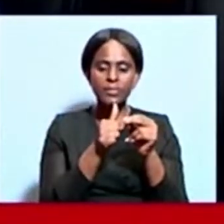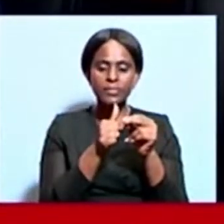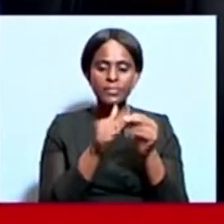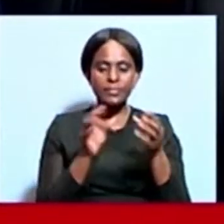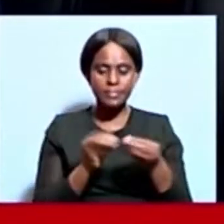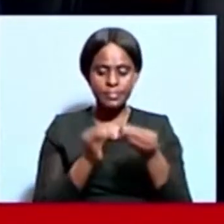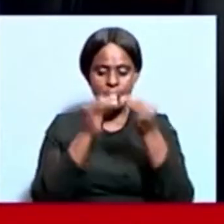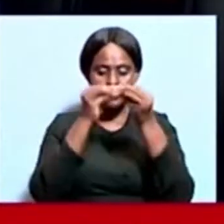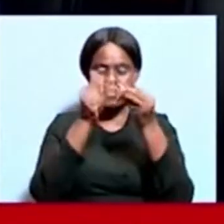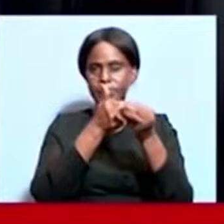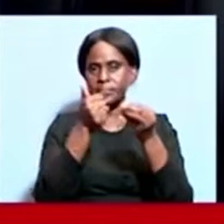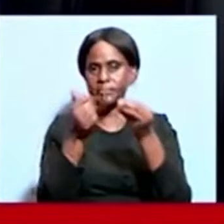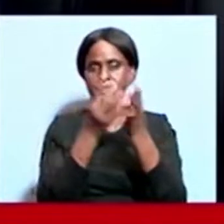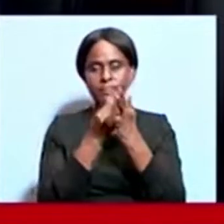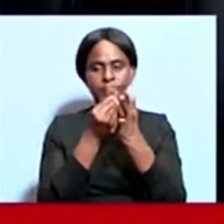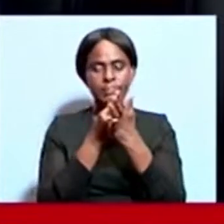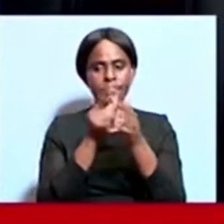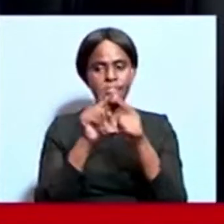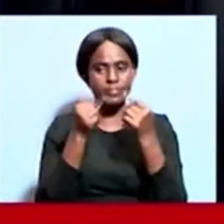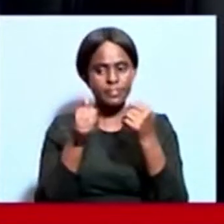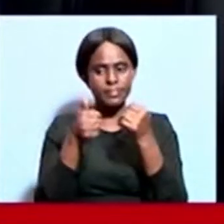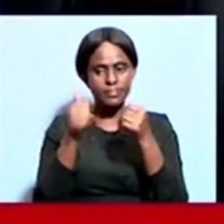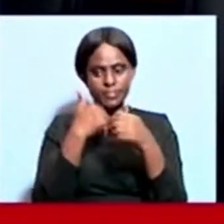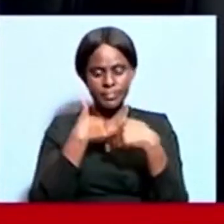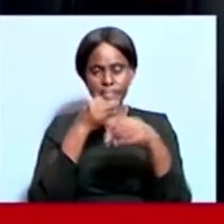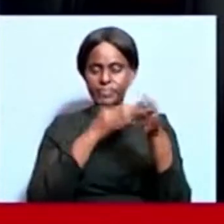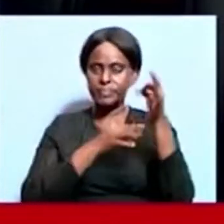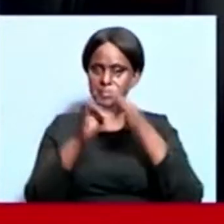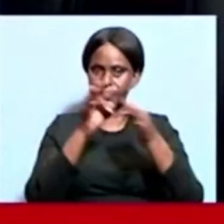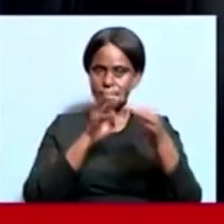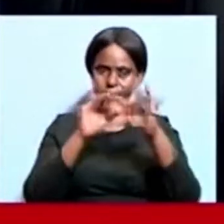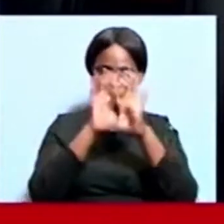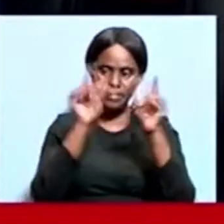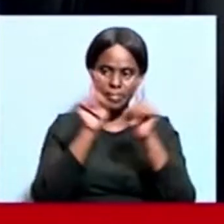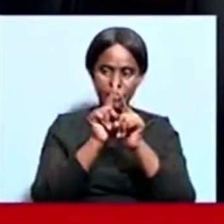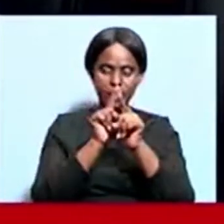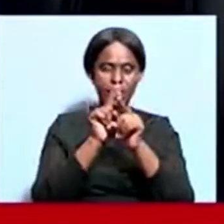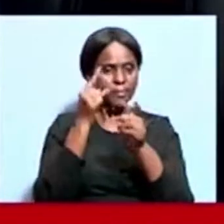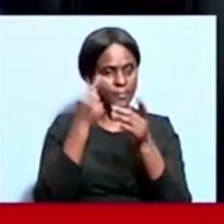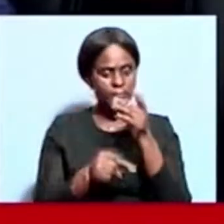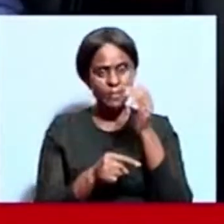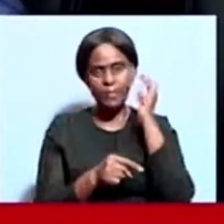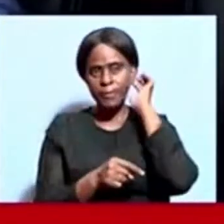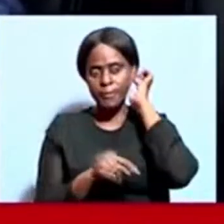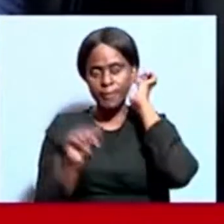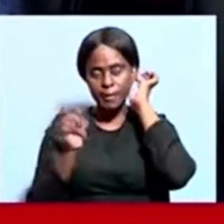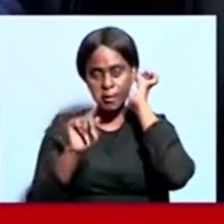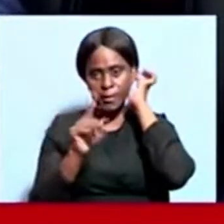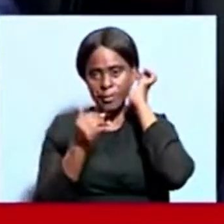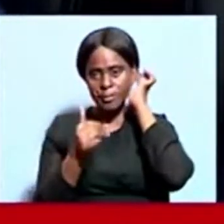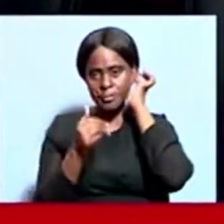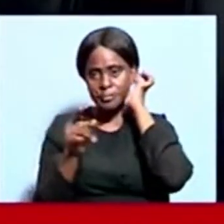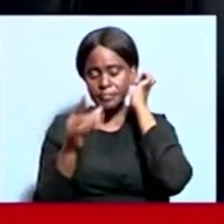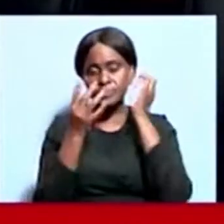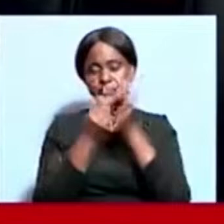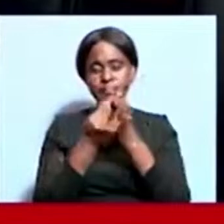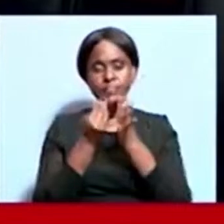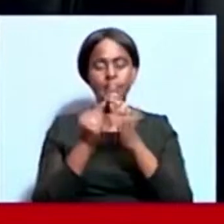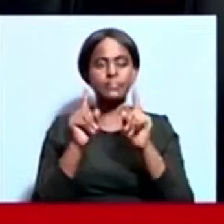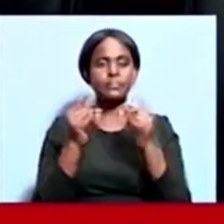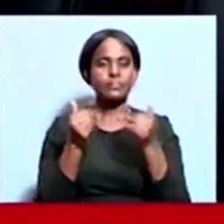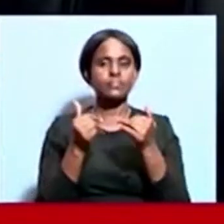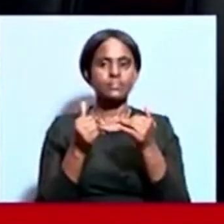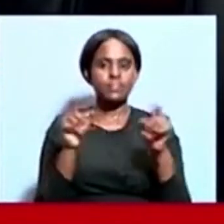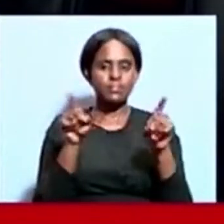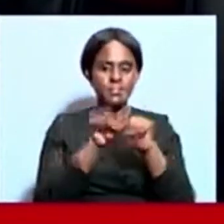accrued any interest. Of course, they've made justification as to where the money is.